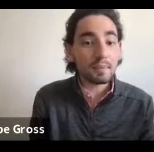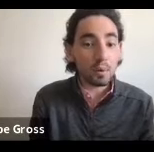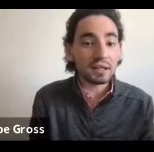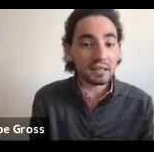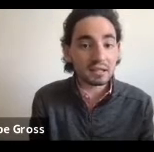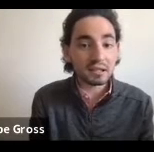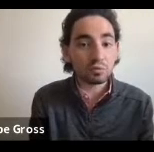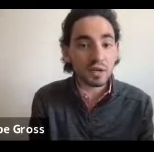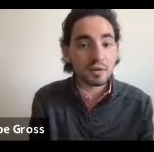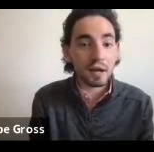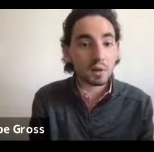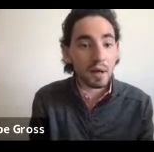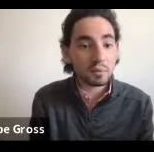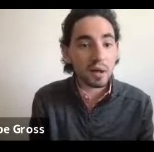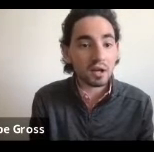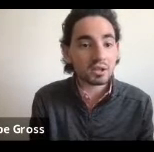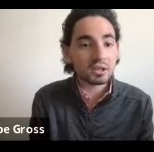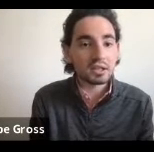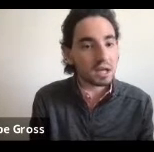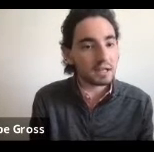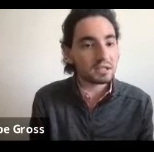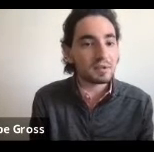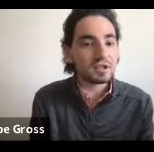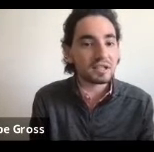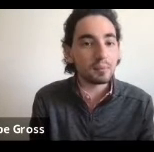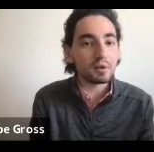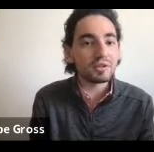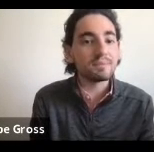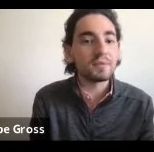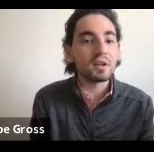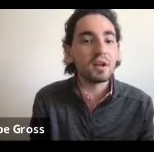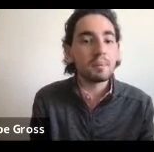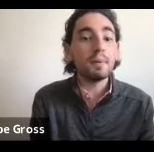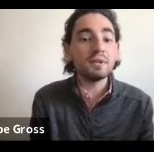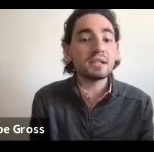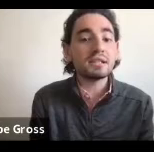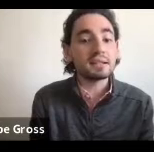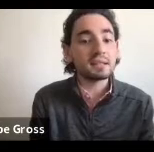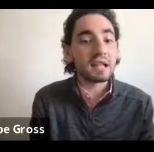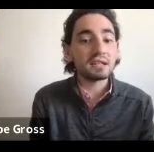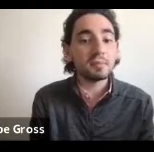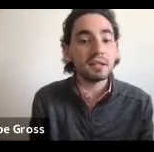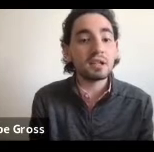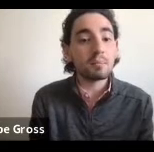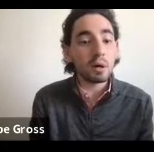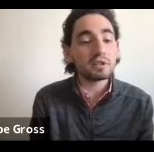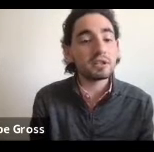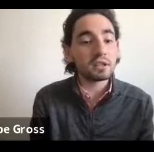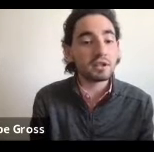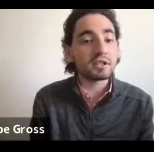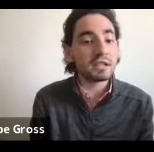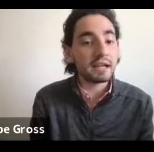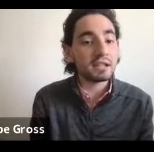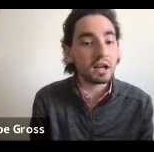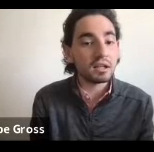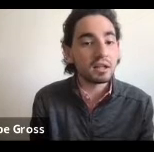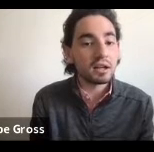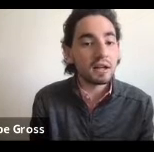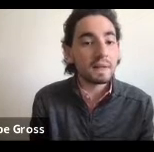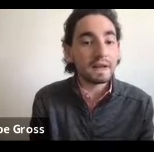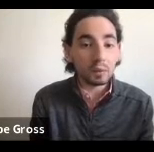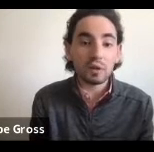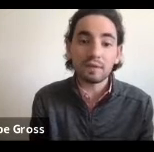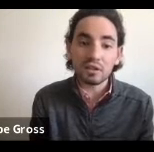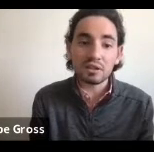We will continue the morning lesson written by our pen pals, signs Mr. Samuels. Moses and his classmates compose their letters